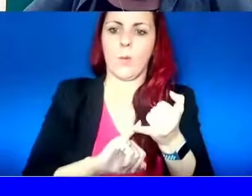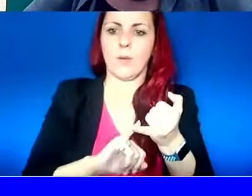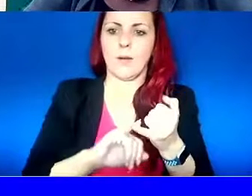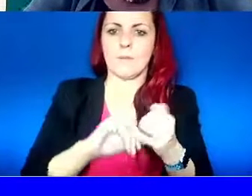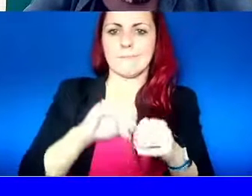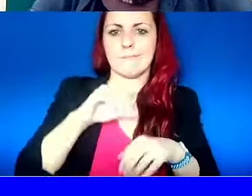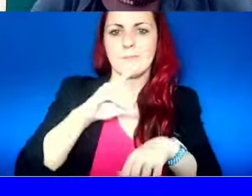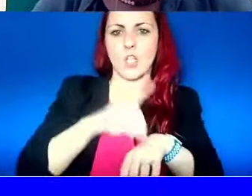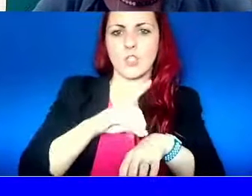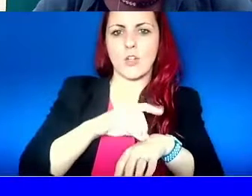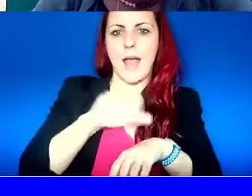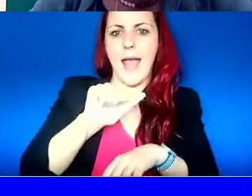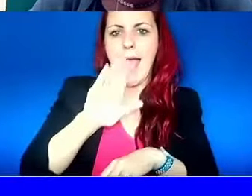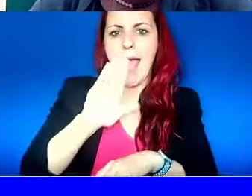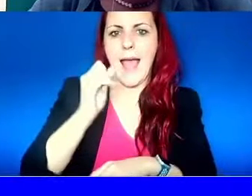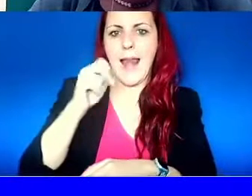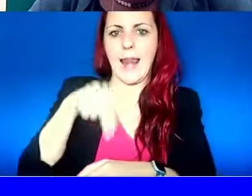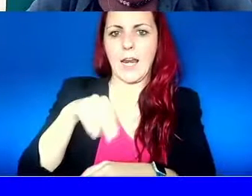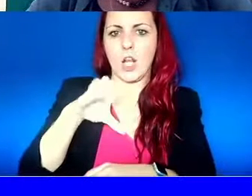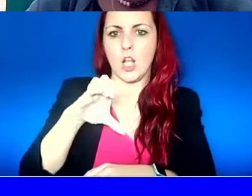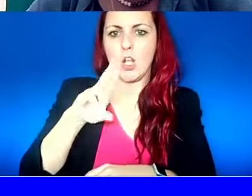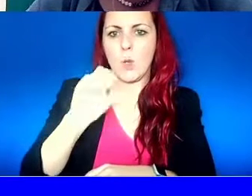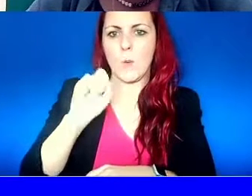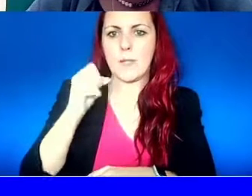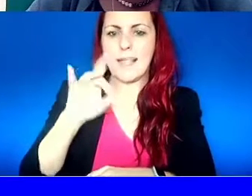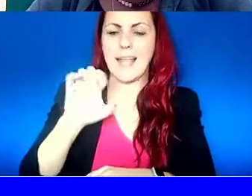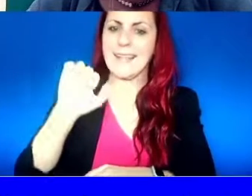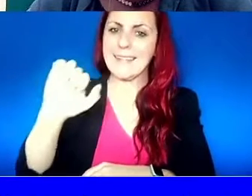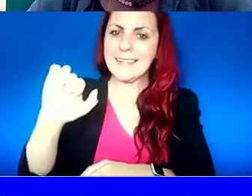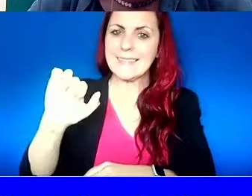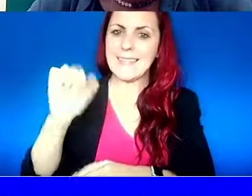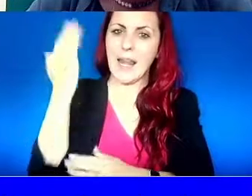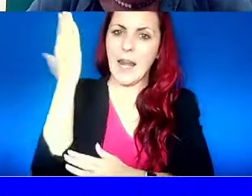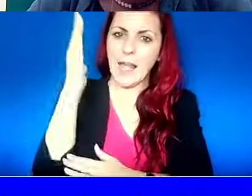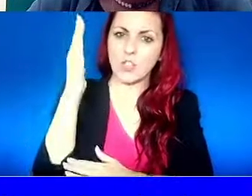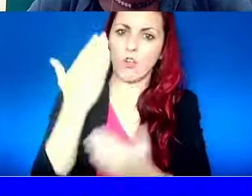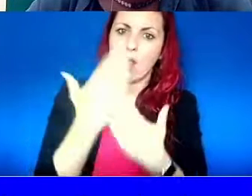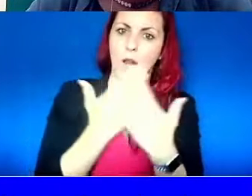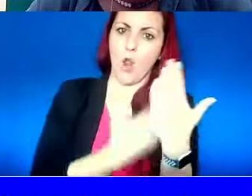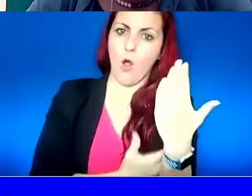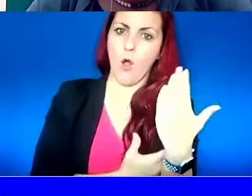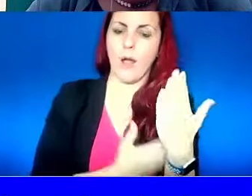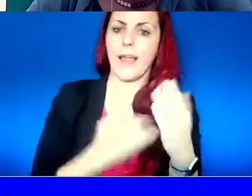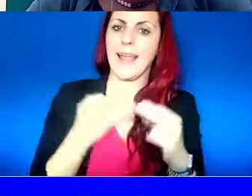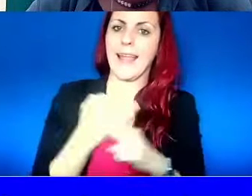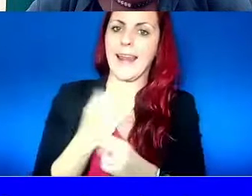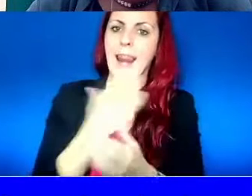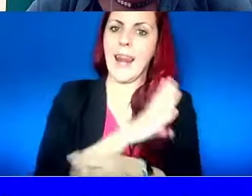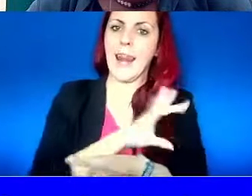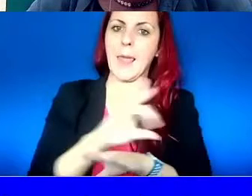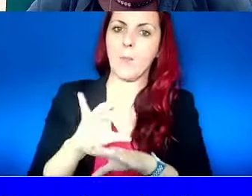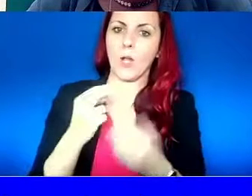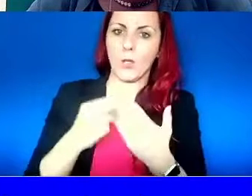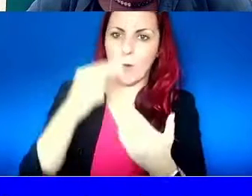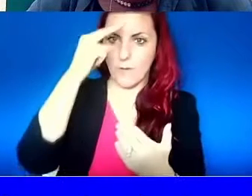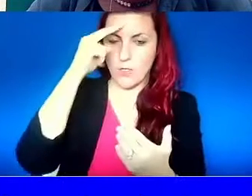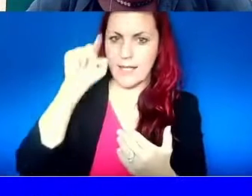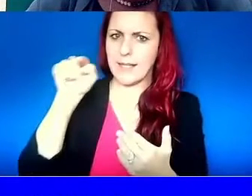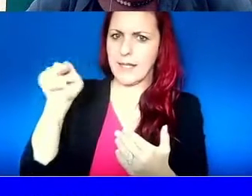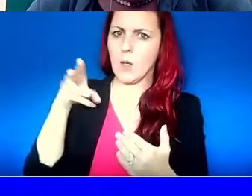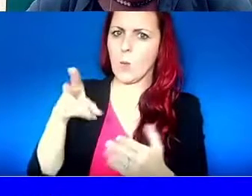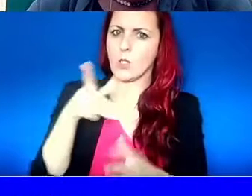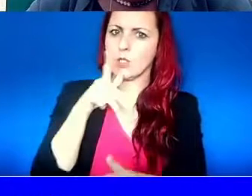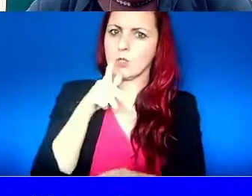Dr. Alan Cusack, who's a lecturer in law at Limerick University, who will be addressing the topic